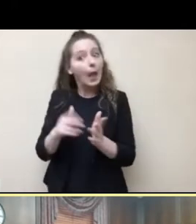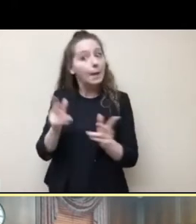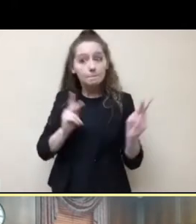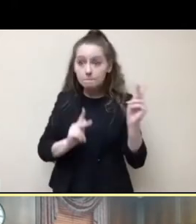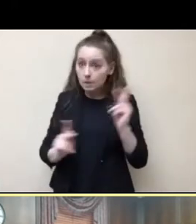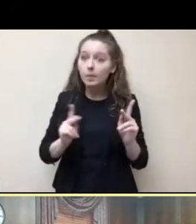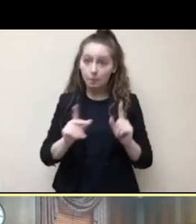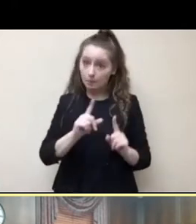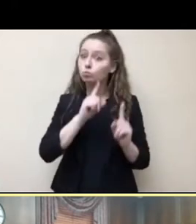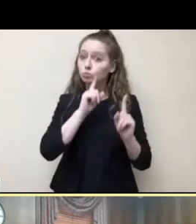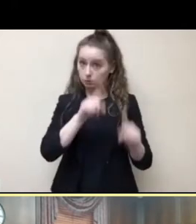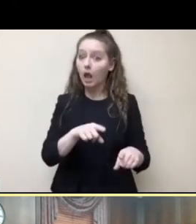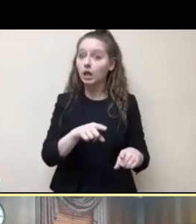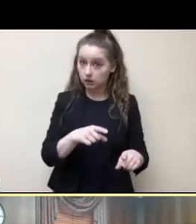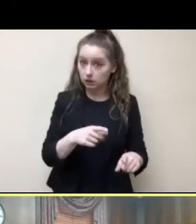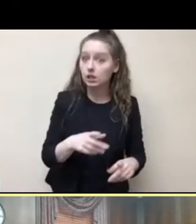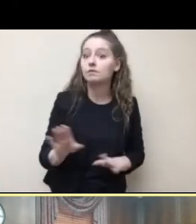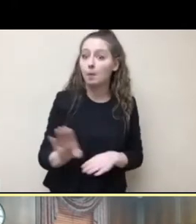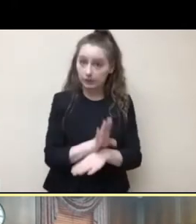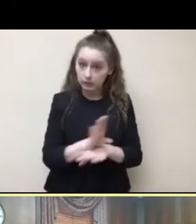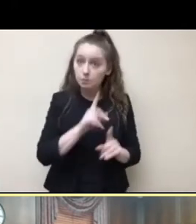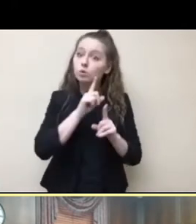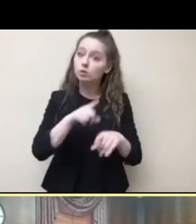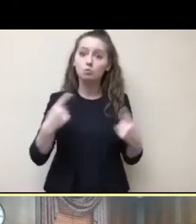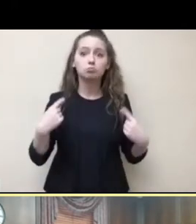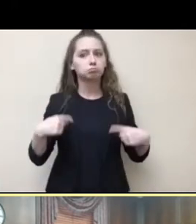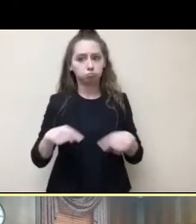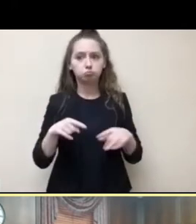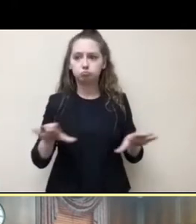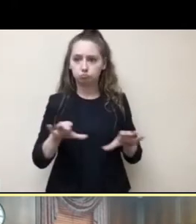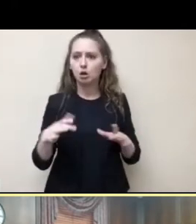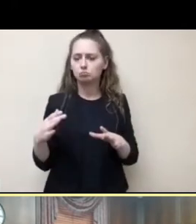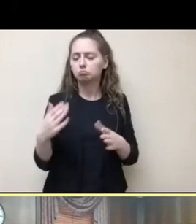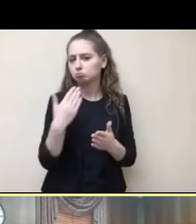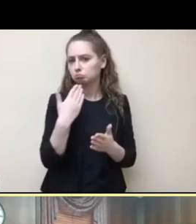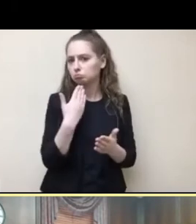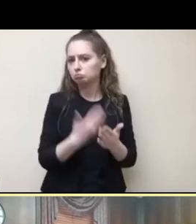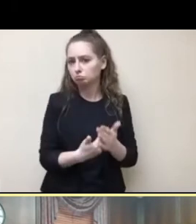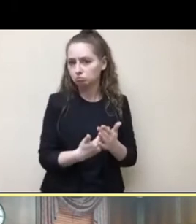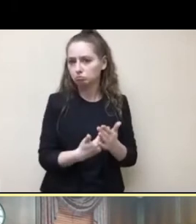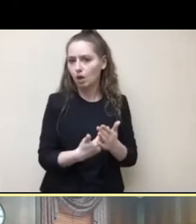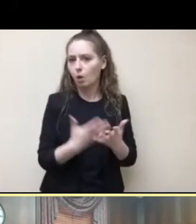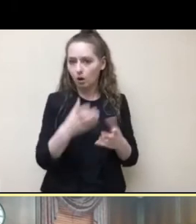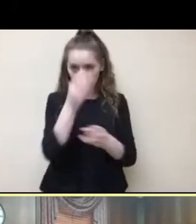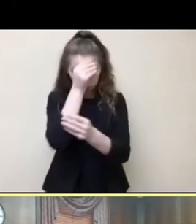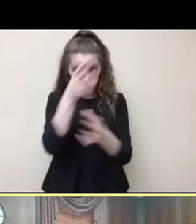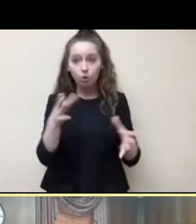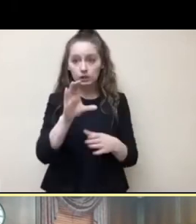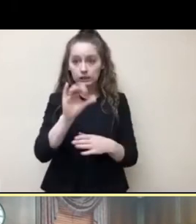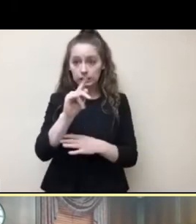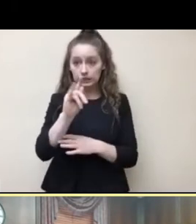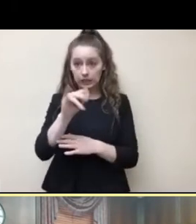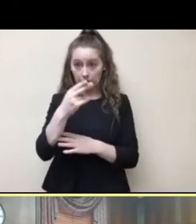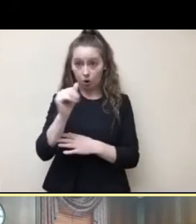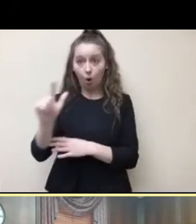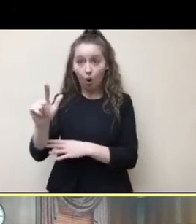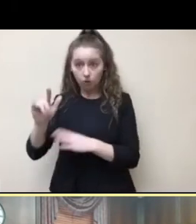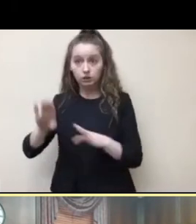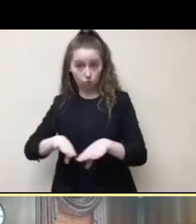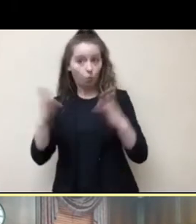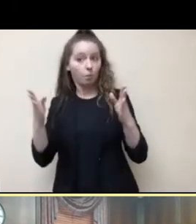responsive. We've done pretty well. I also want to let everybody know that City Hall did reopen on Monday with